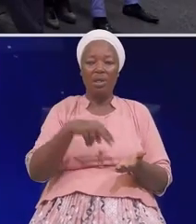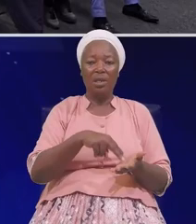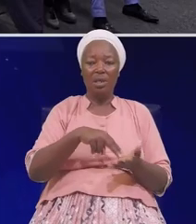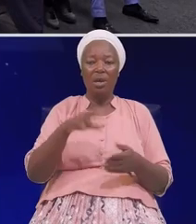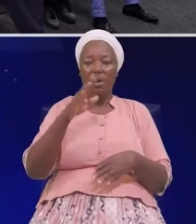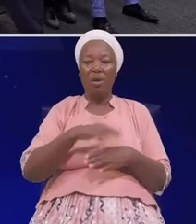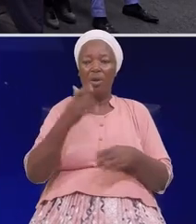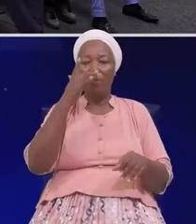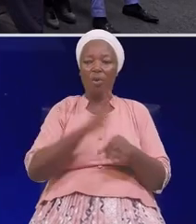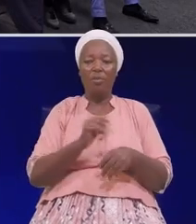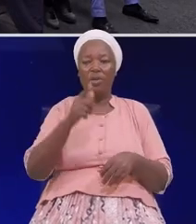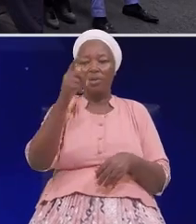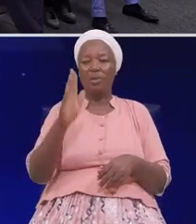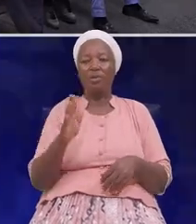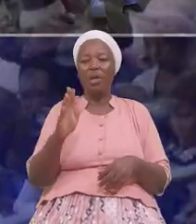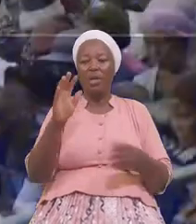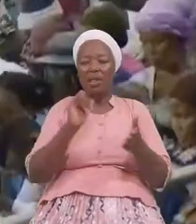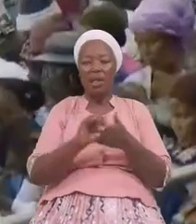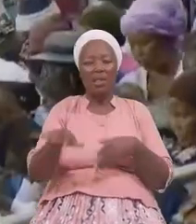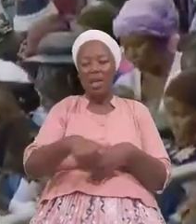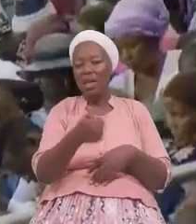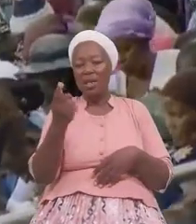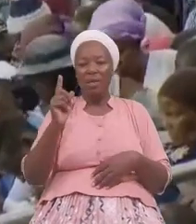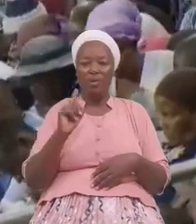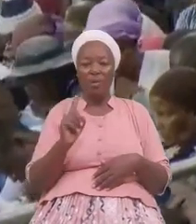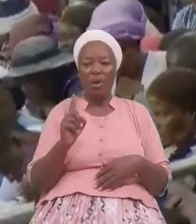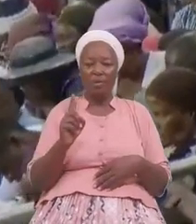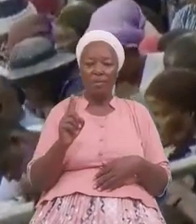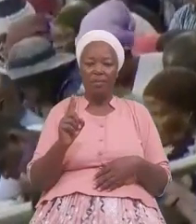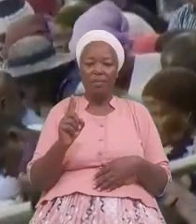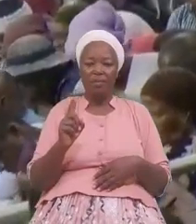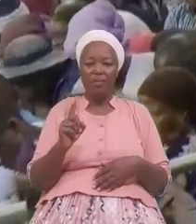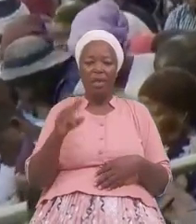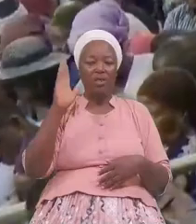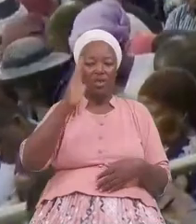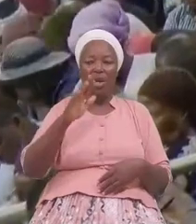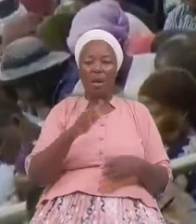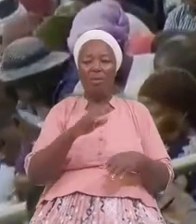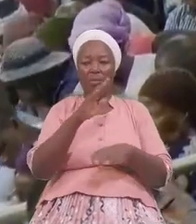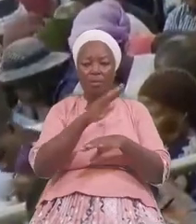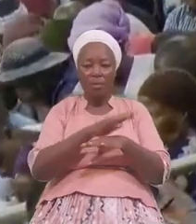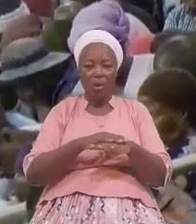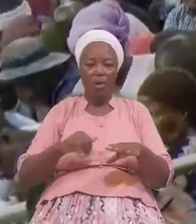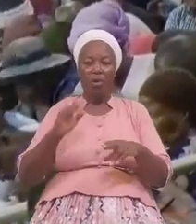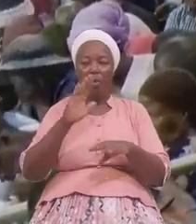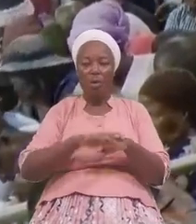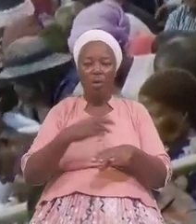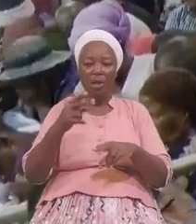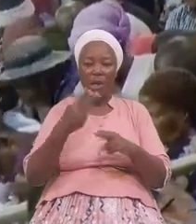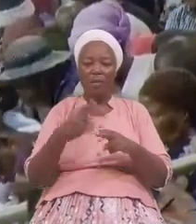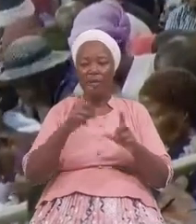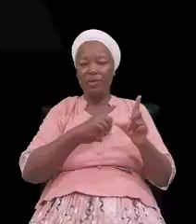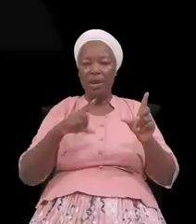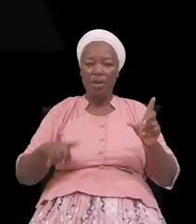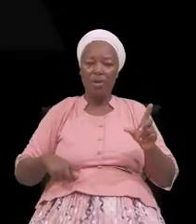the promise of God that whosoever shall call on the name of the